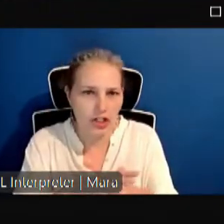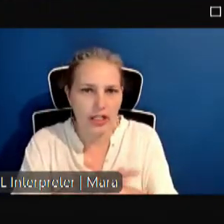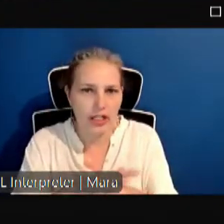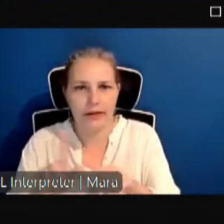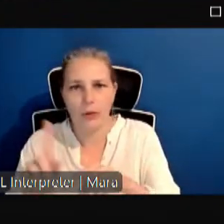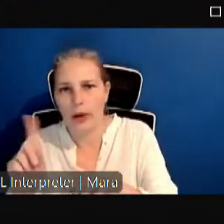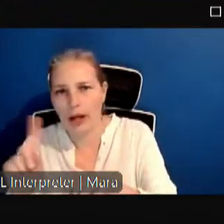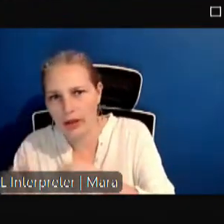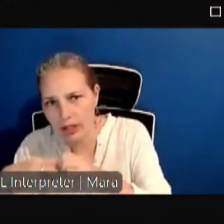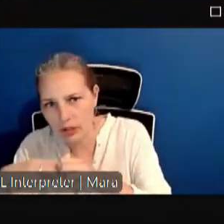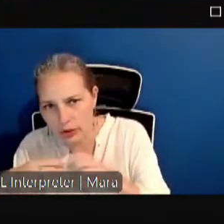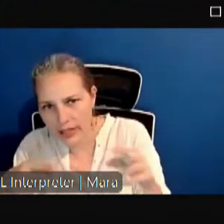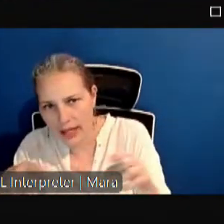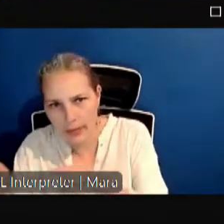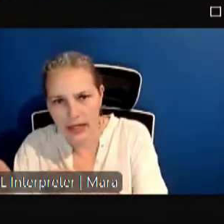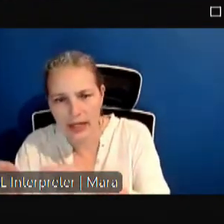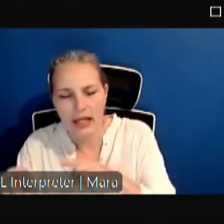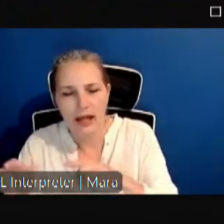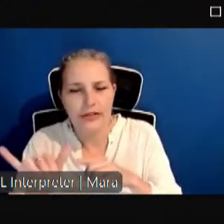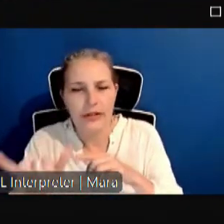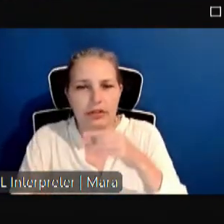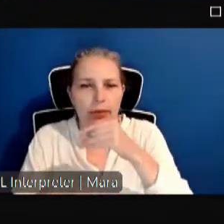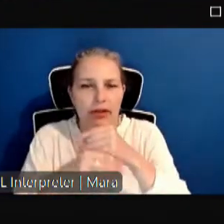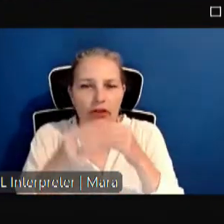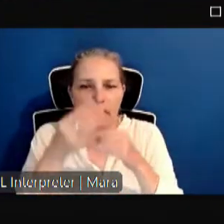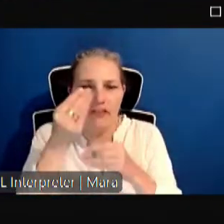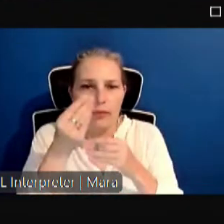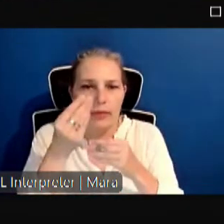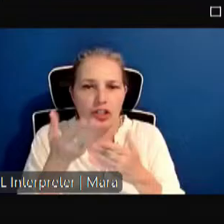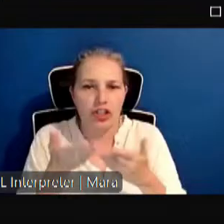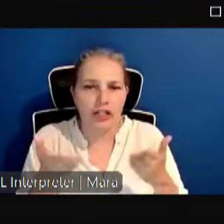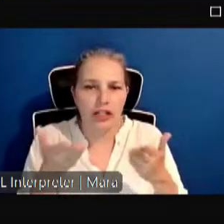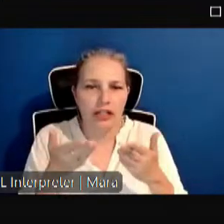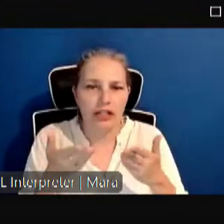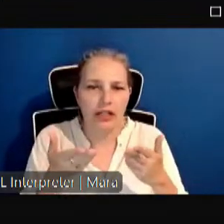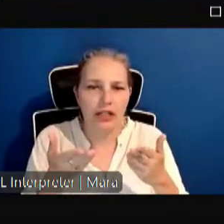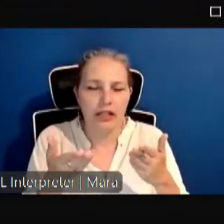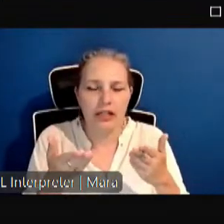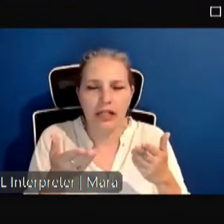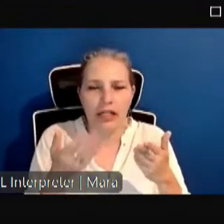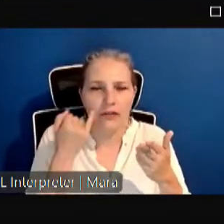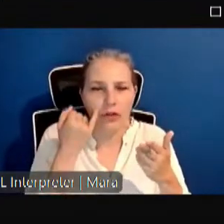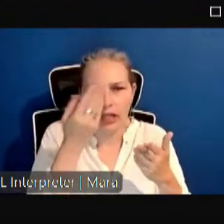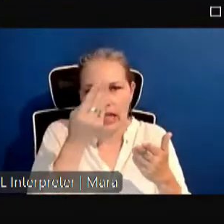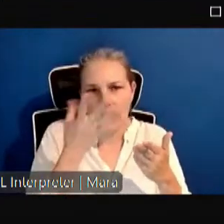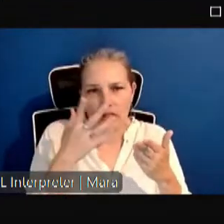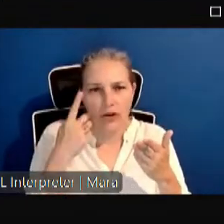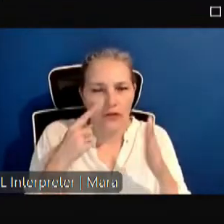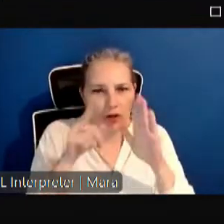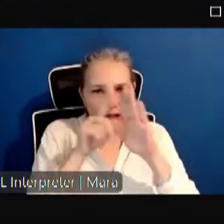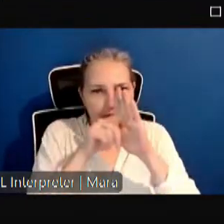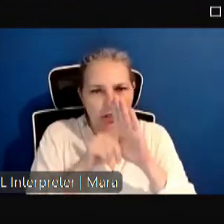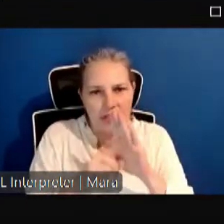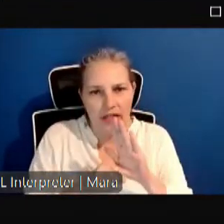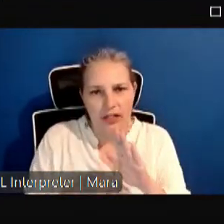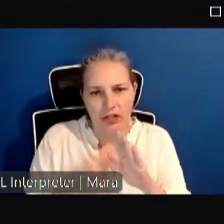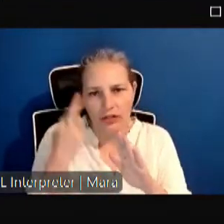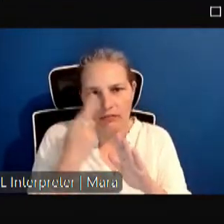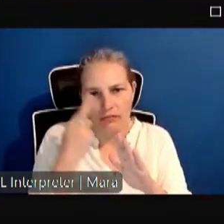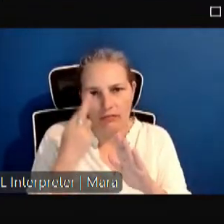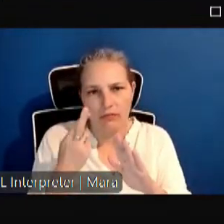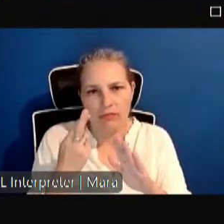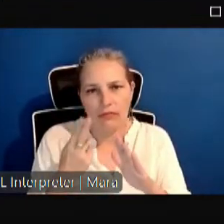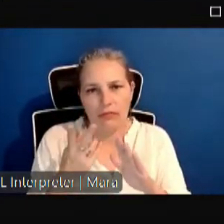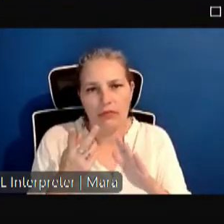us in the investigation. You can do that via phone, through email, and to our department through regular